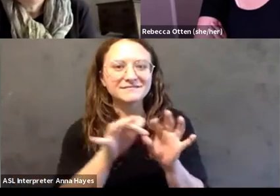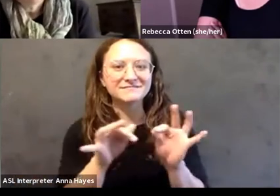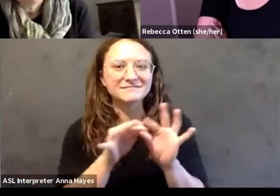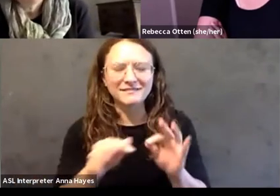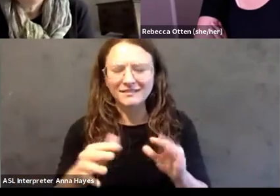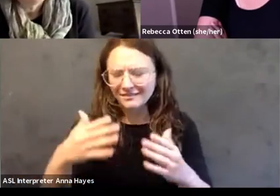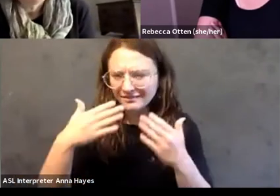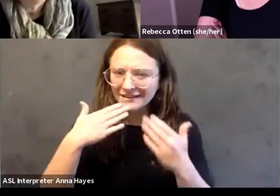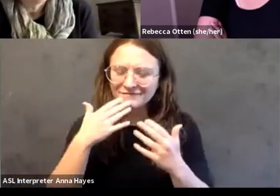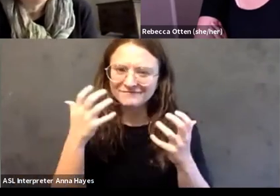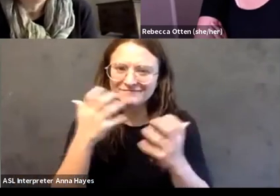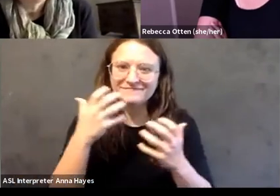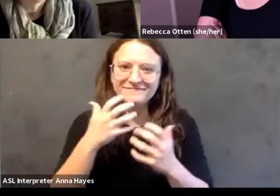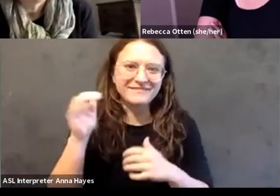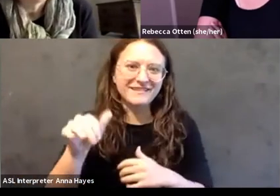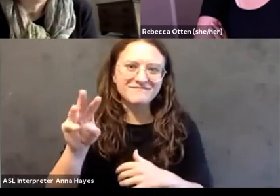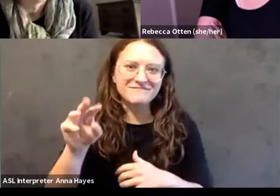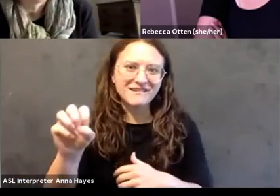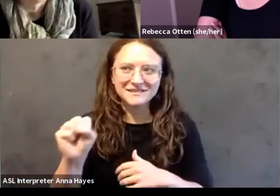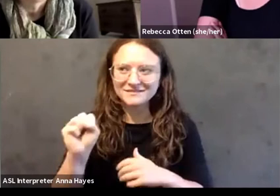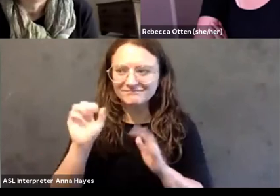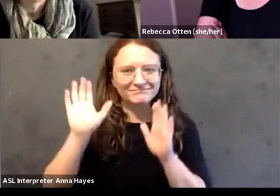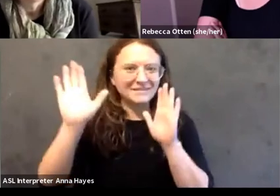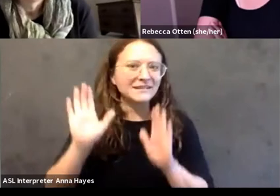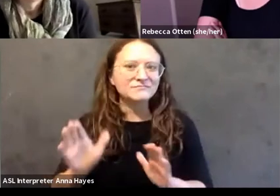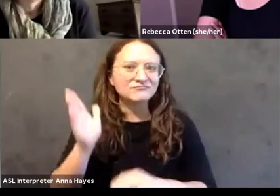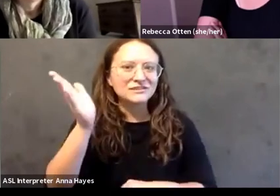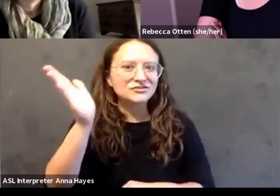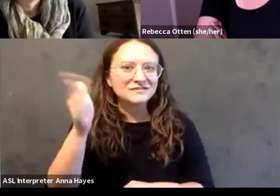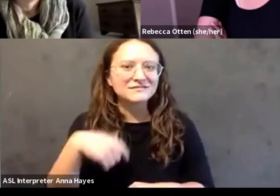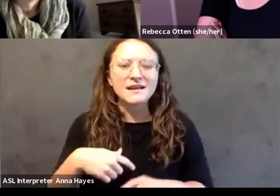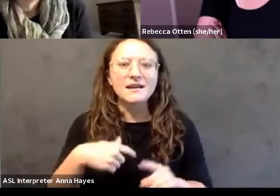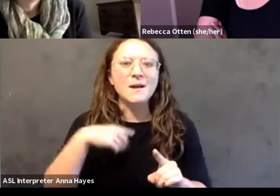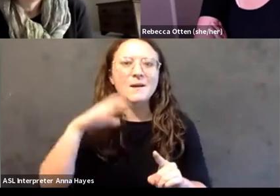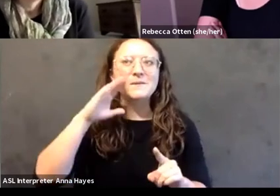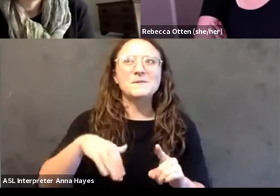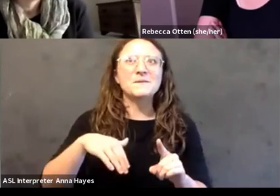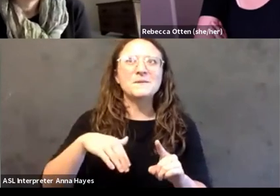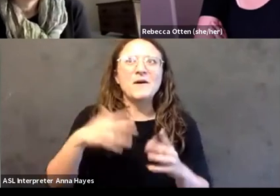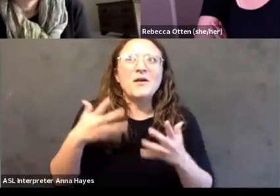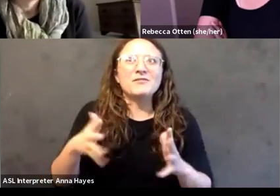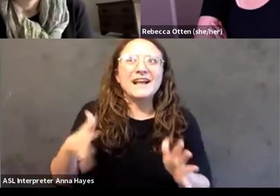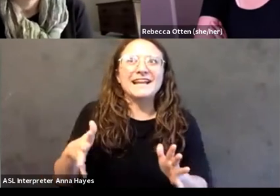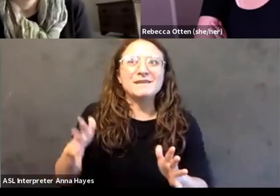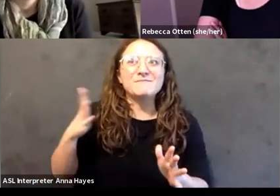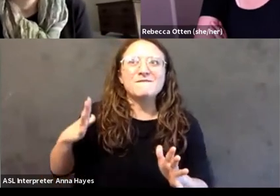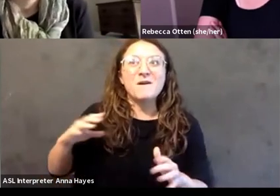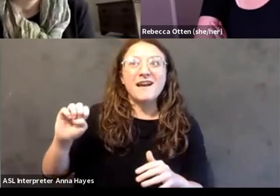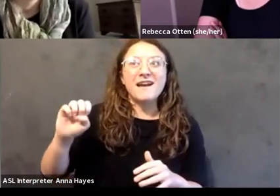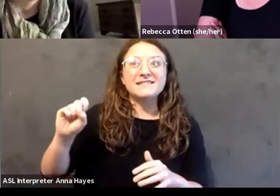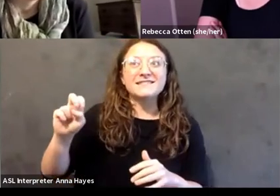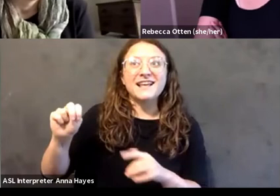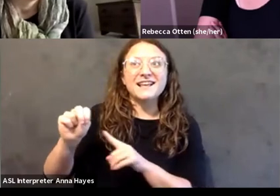That was an amazing presentation. I knew that Edson would not disappoint us.